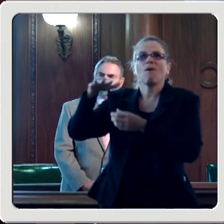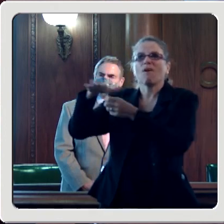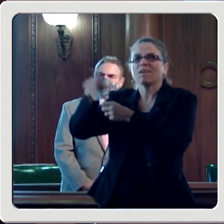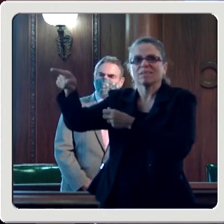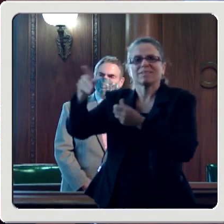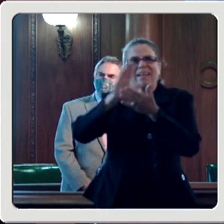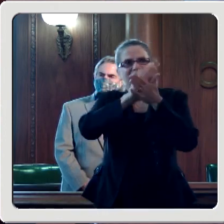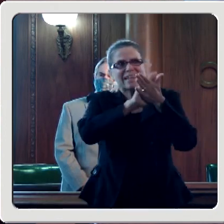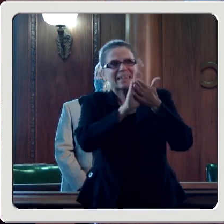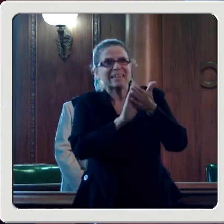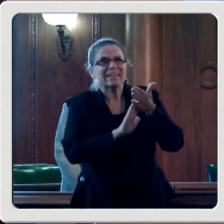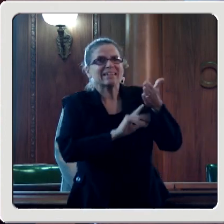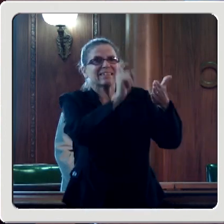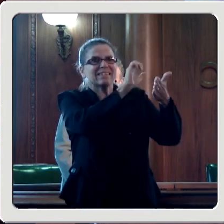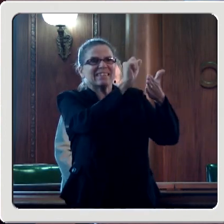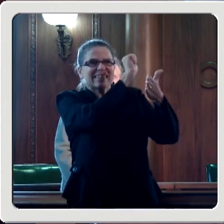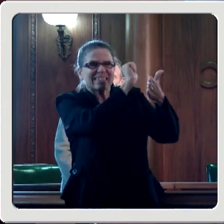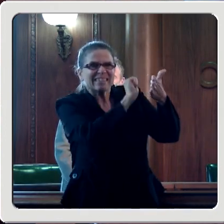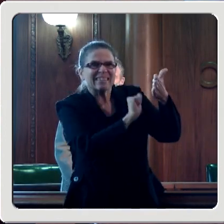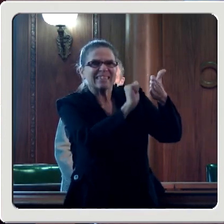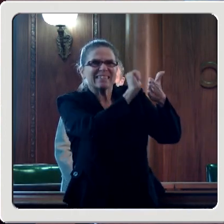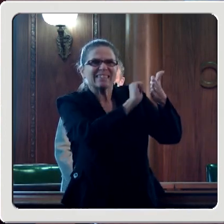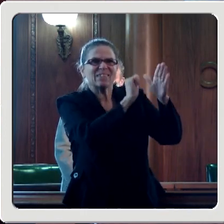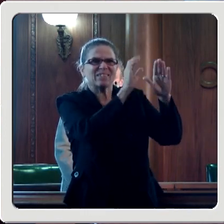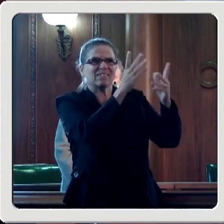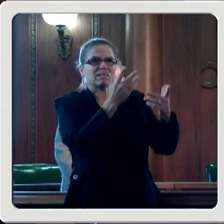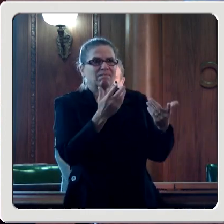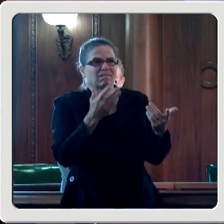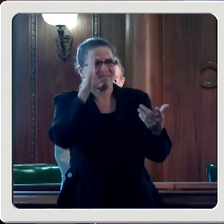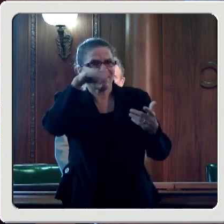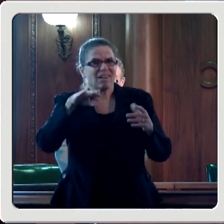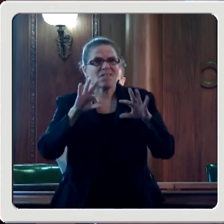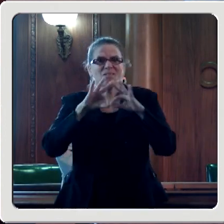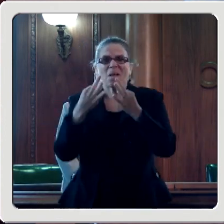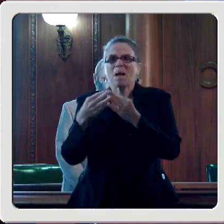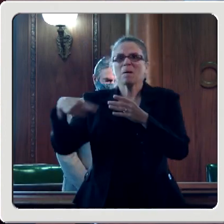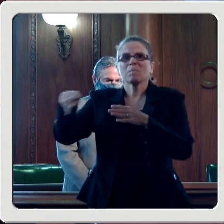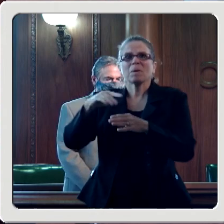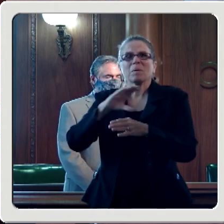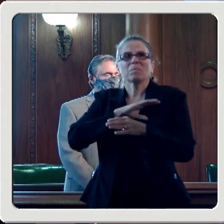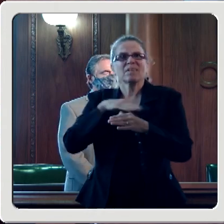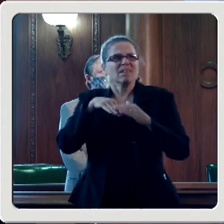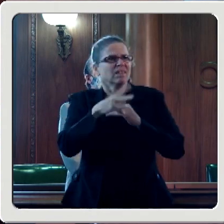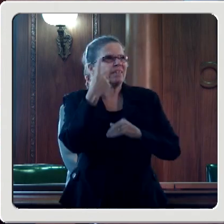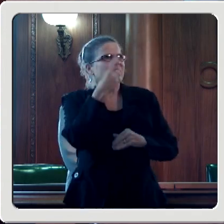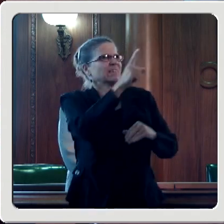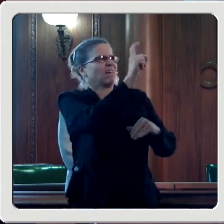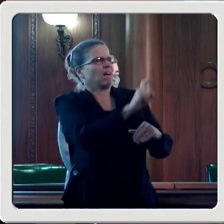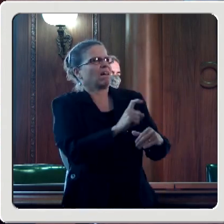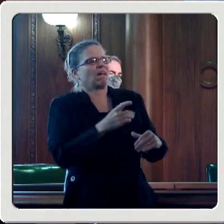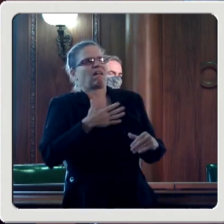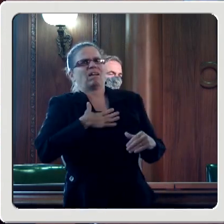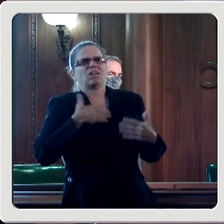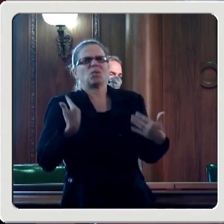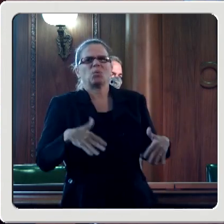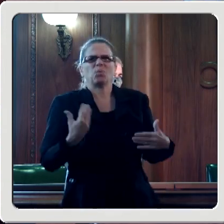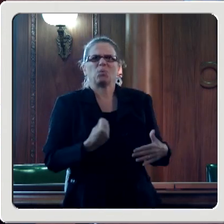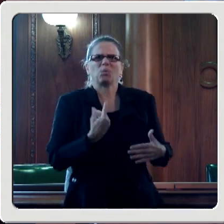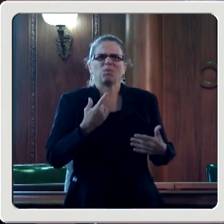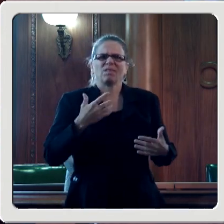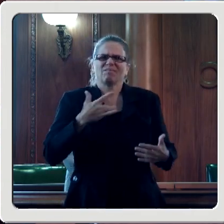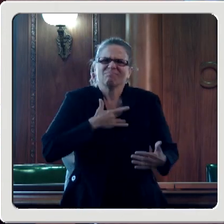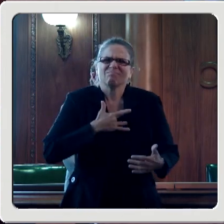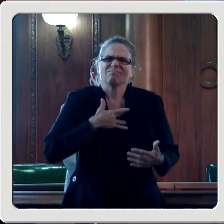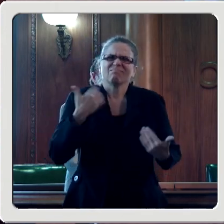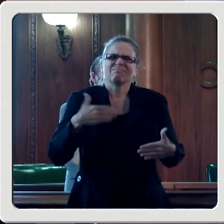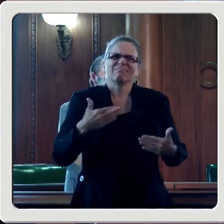the families and as people start to come, that would be a tough thing to see. They worked really hard on that park, and it symbolized not